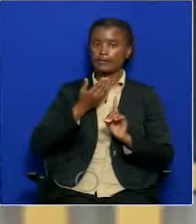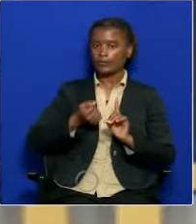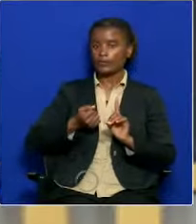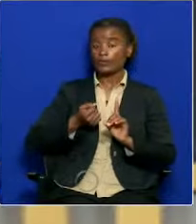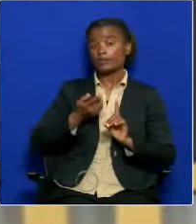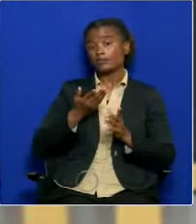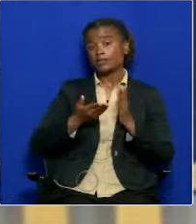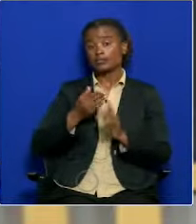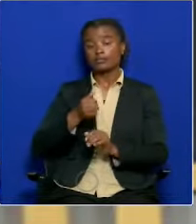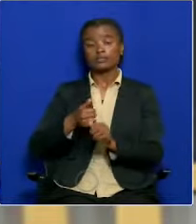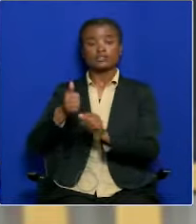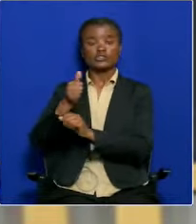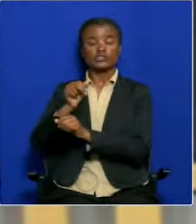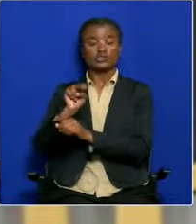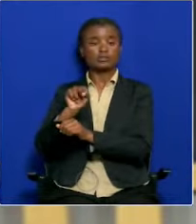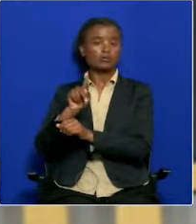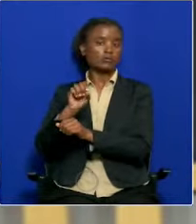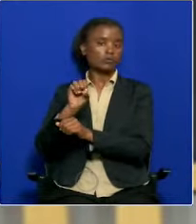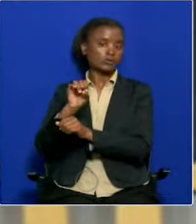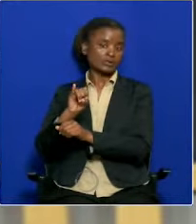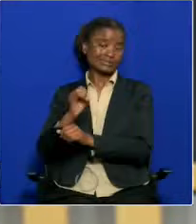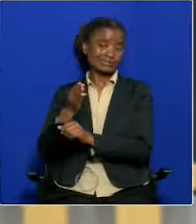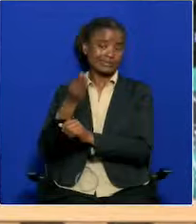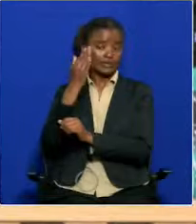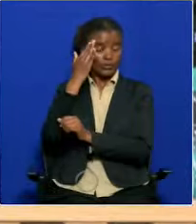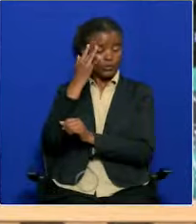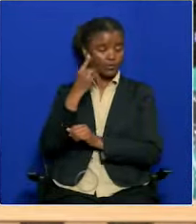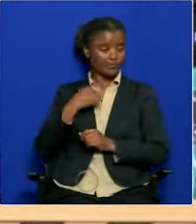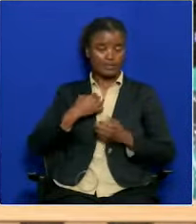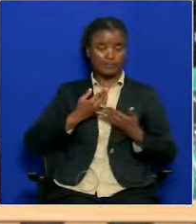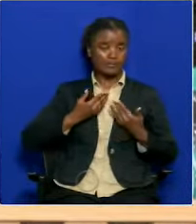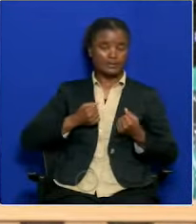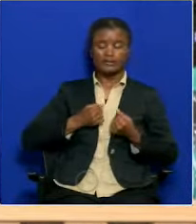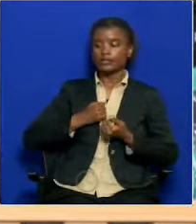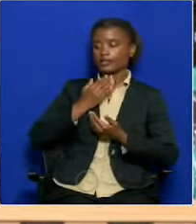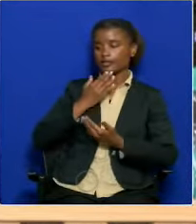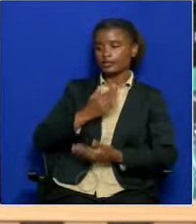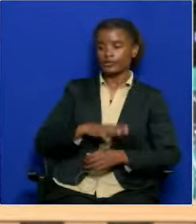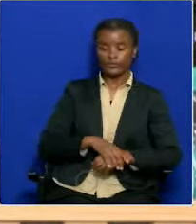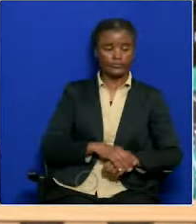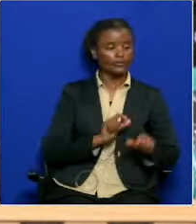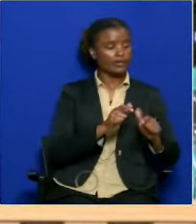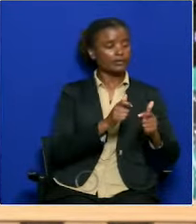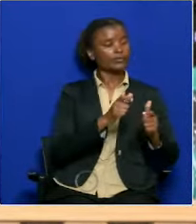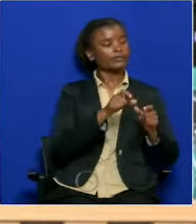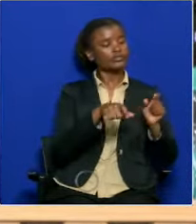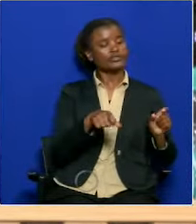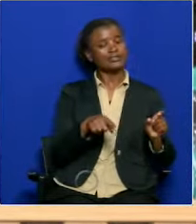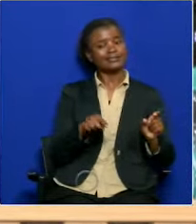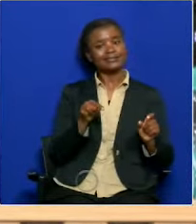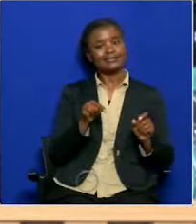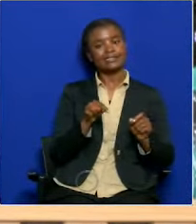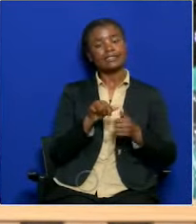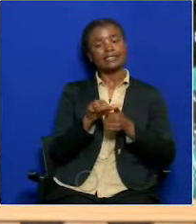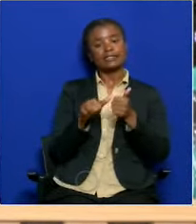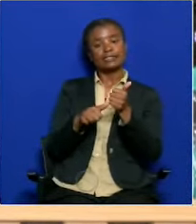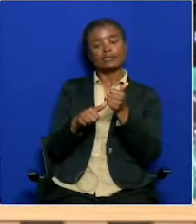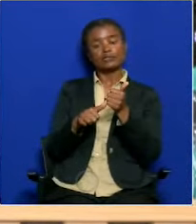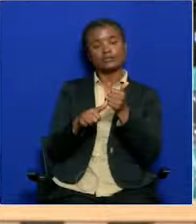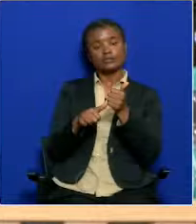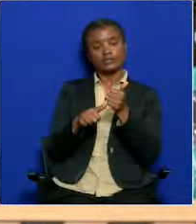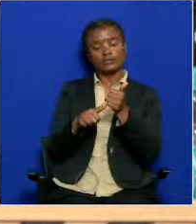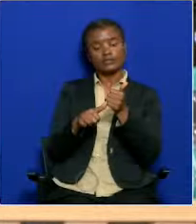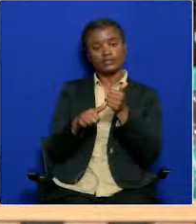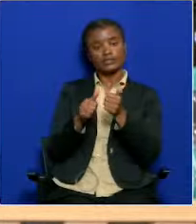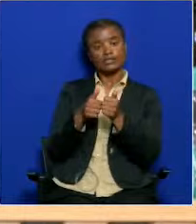me. Thank you. Commissioners, it is the Deputy Chief of Police in Tshwane. Say